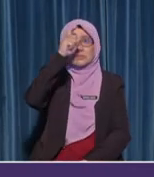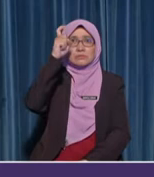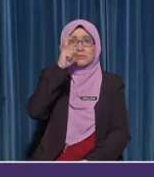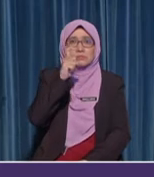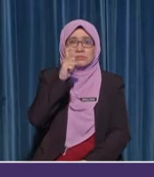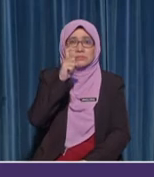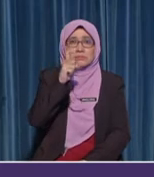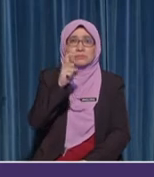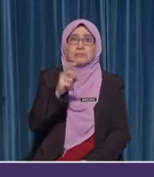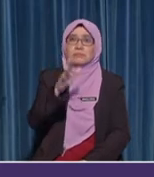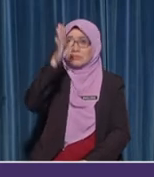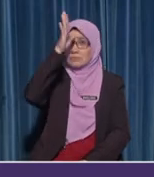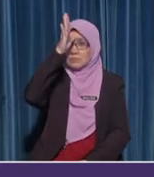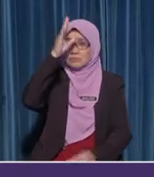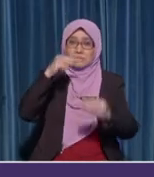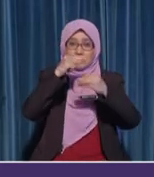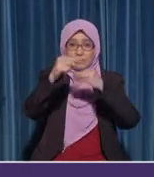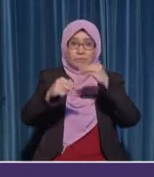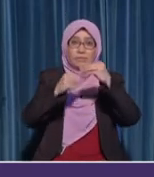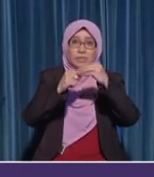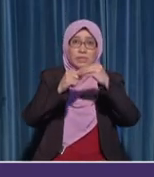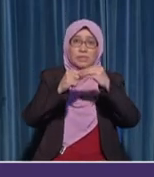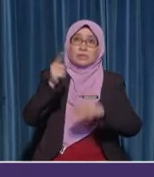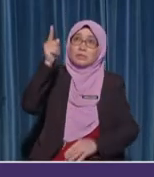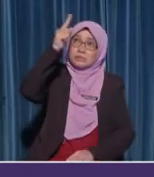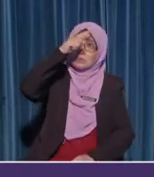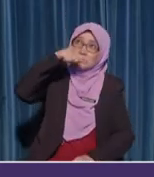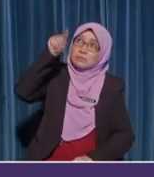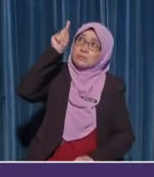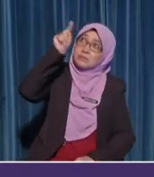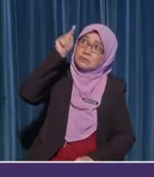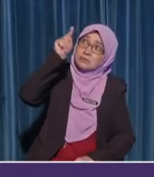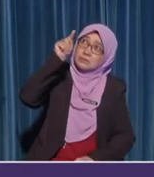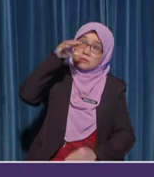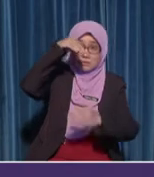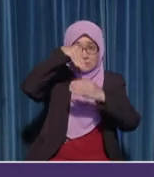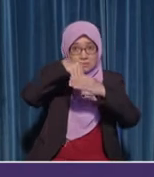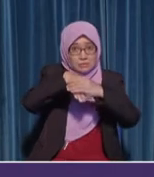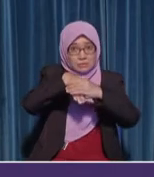father about the graduations on the clock face.